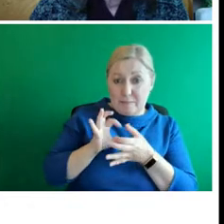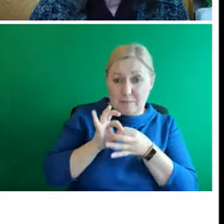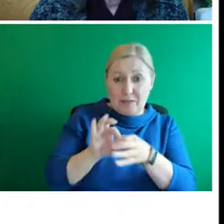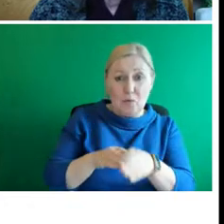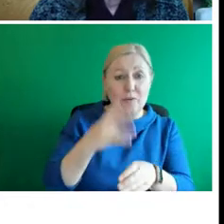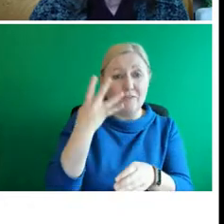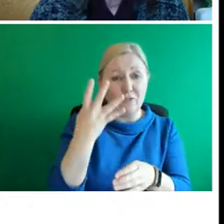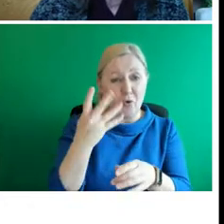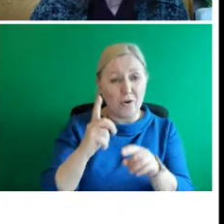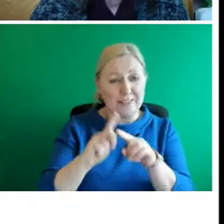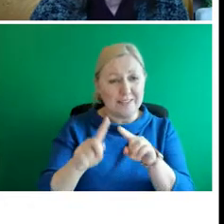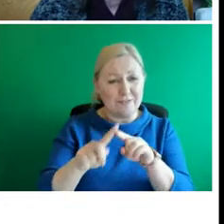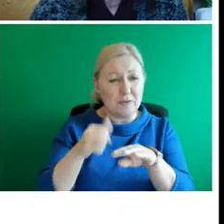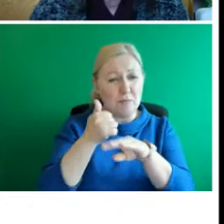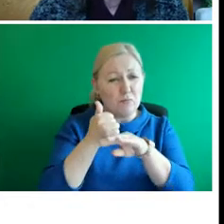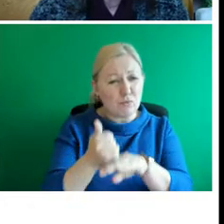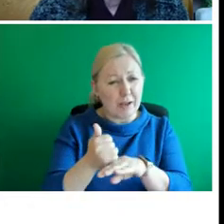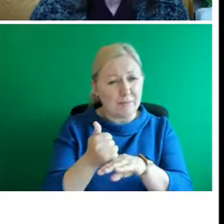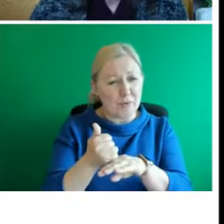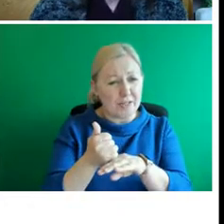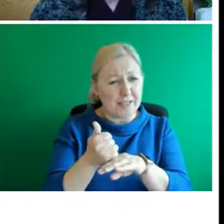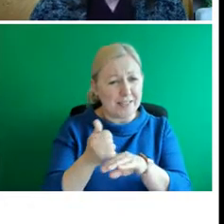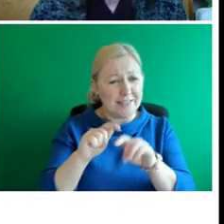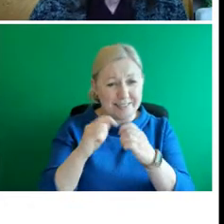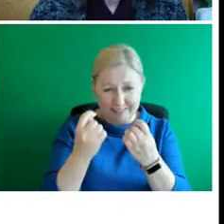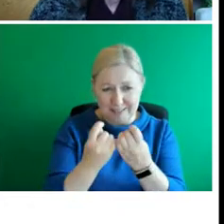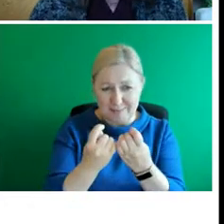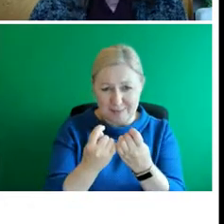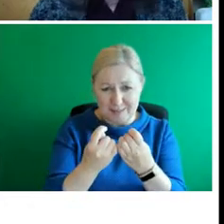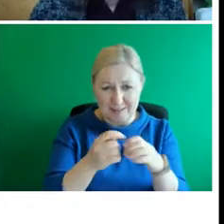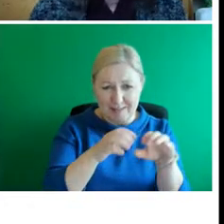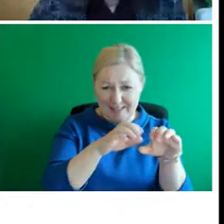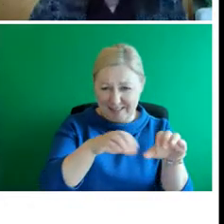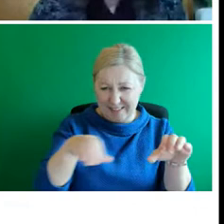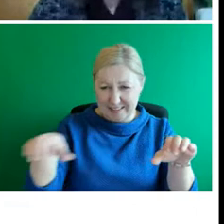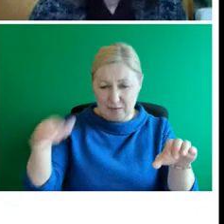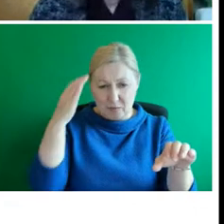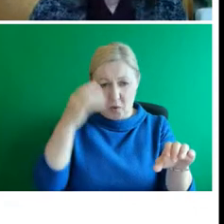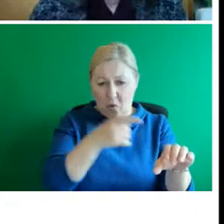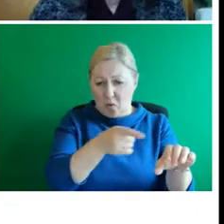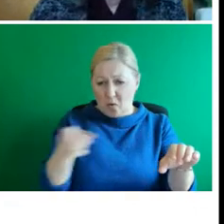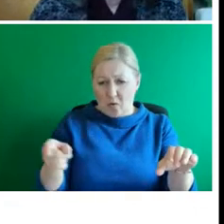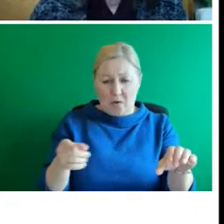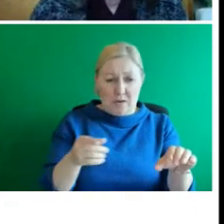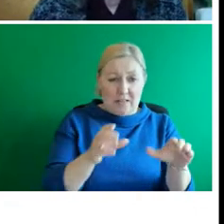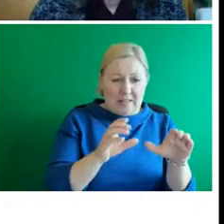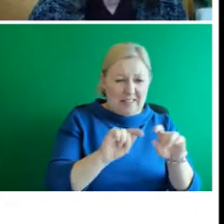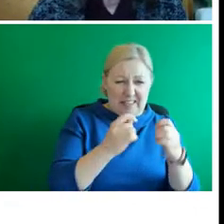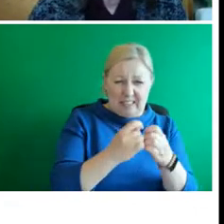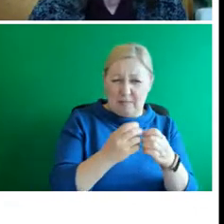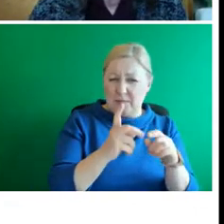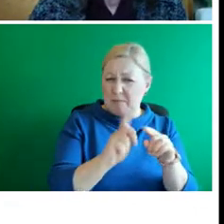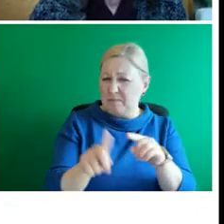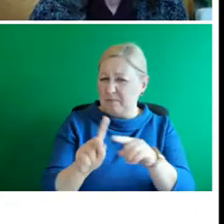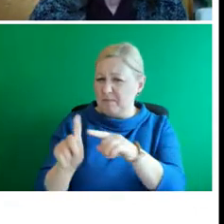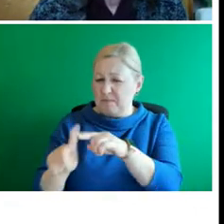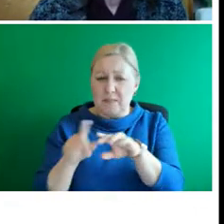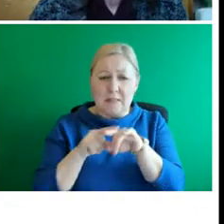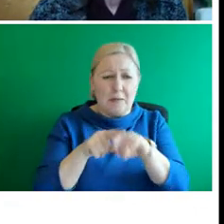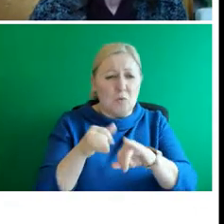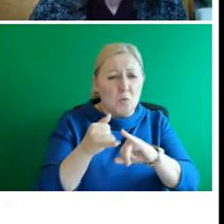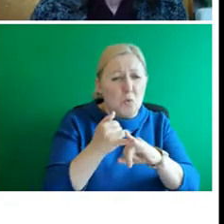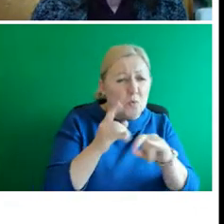to fit each team because each team has a different configuration of healthcare providers. And it also has, they also have